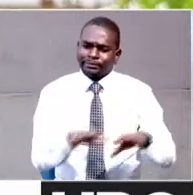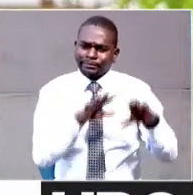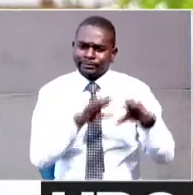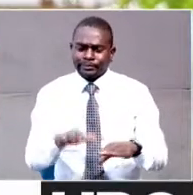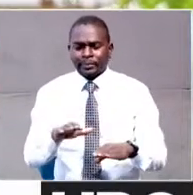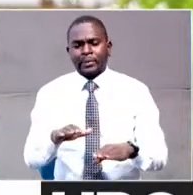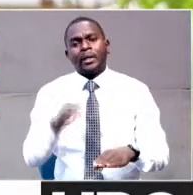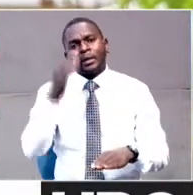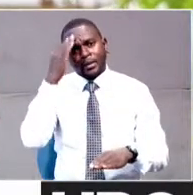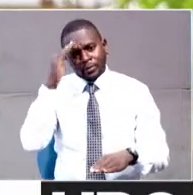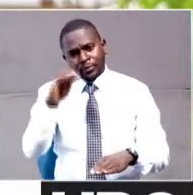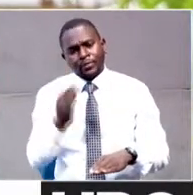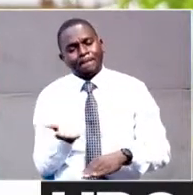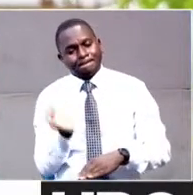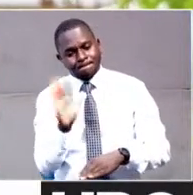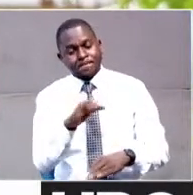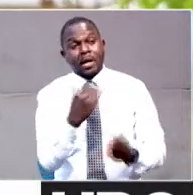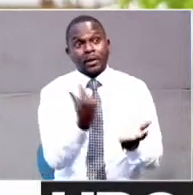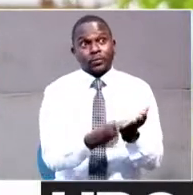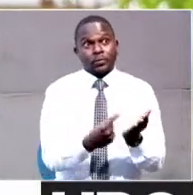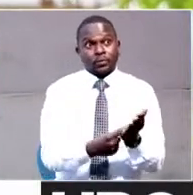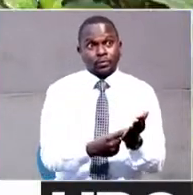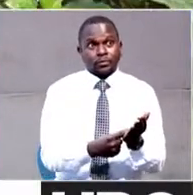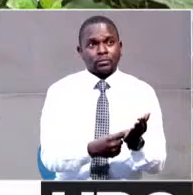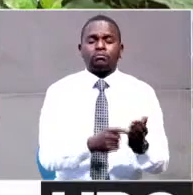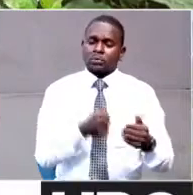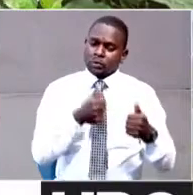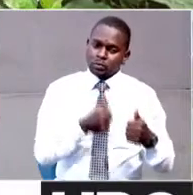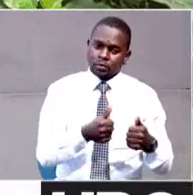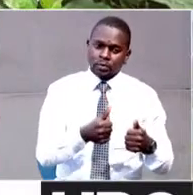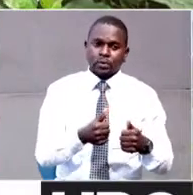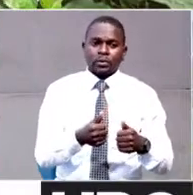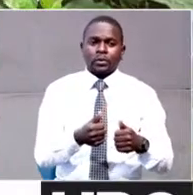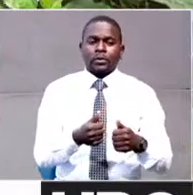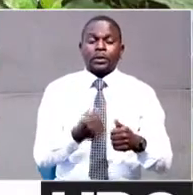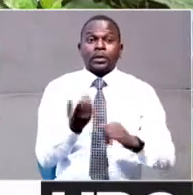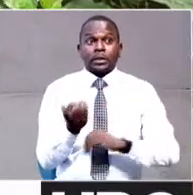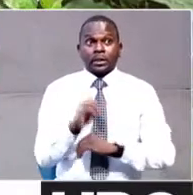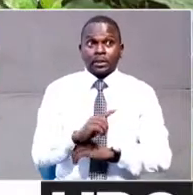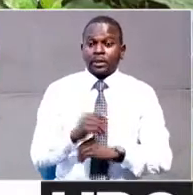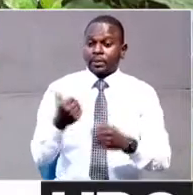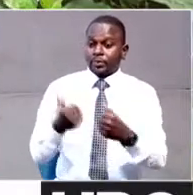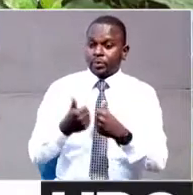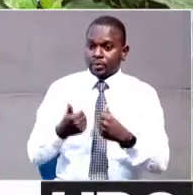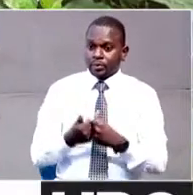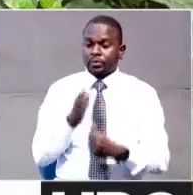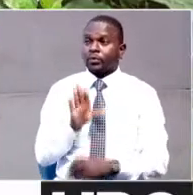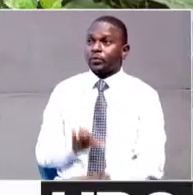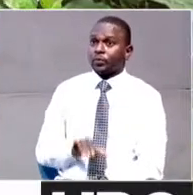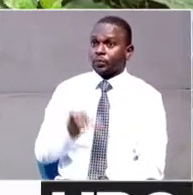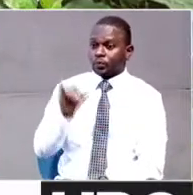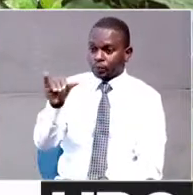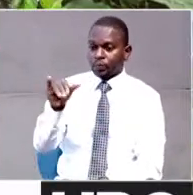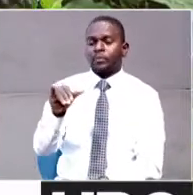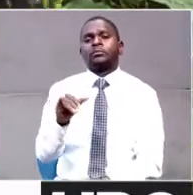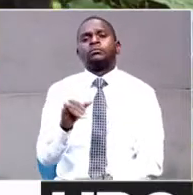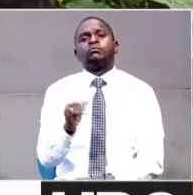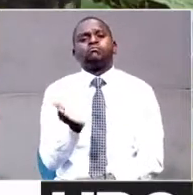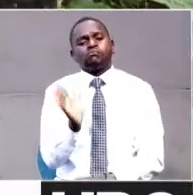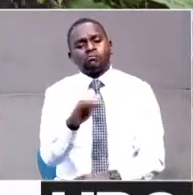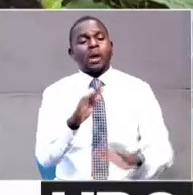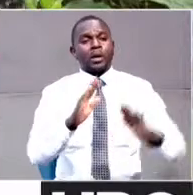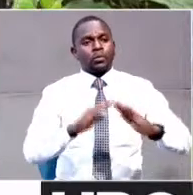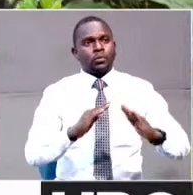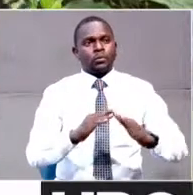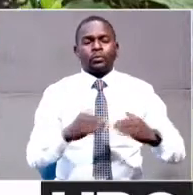I was coming to my home country, which is good. The day they told me your sister is going to fly back home,